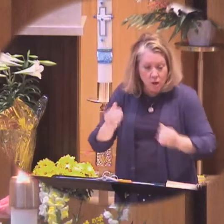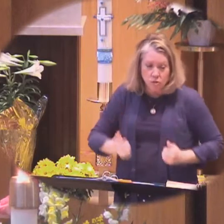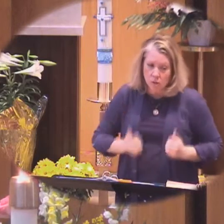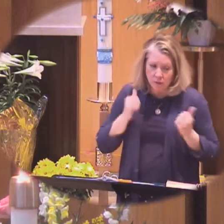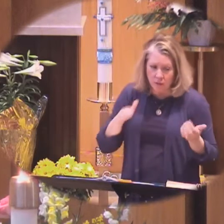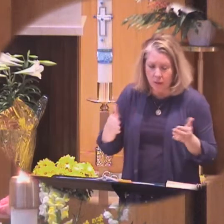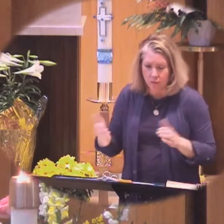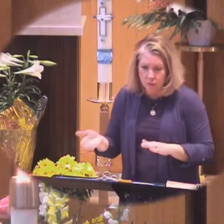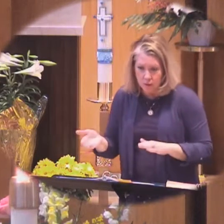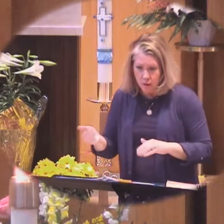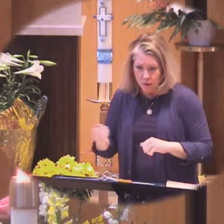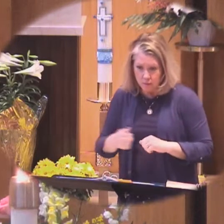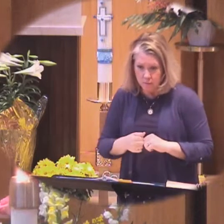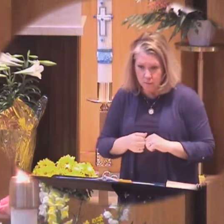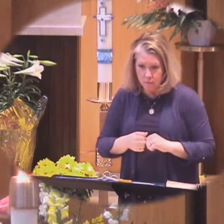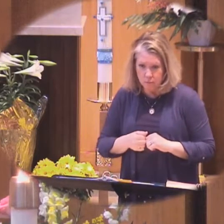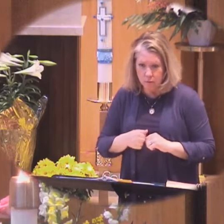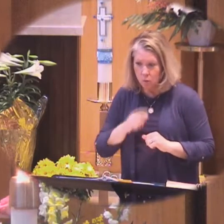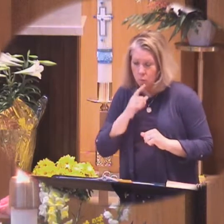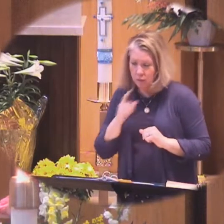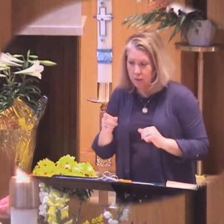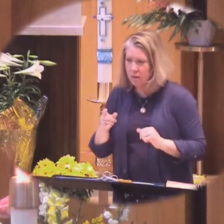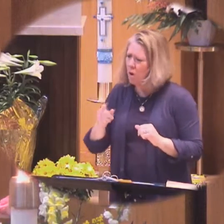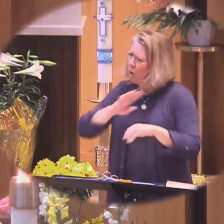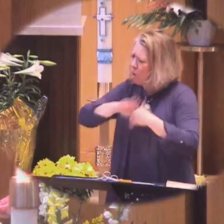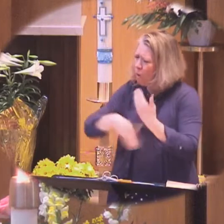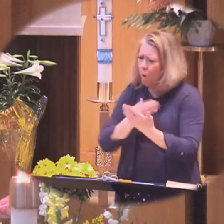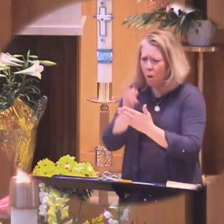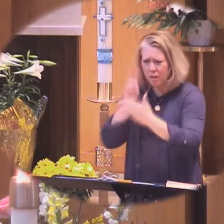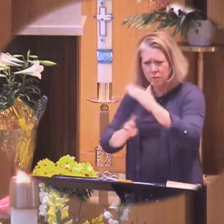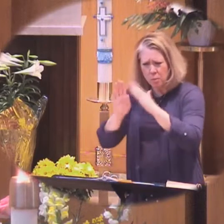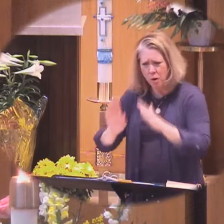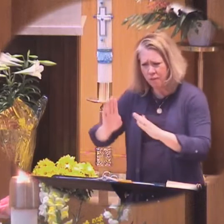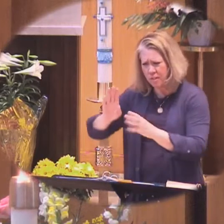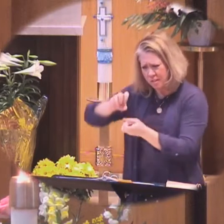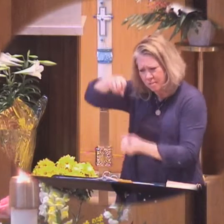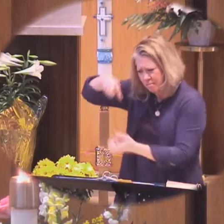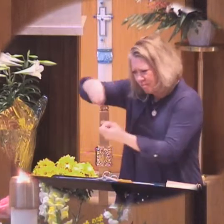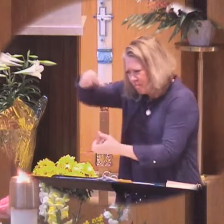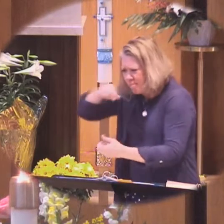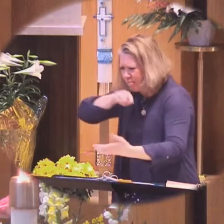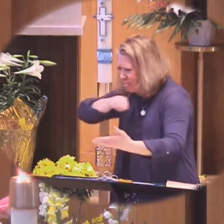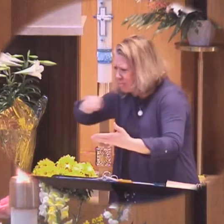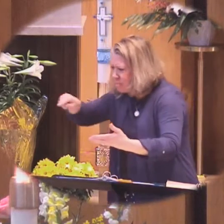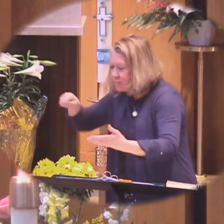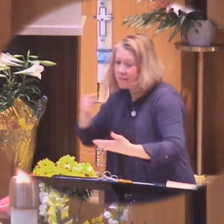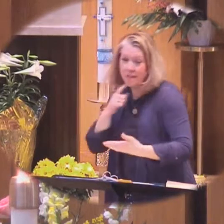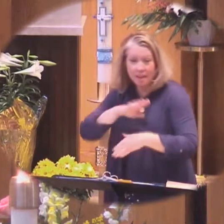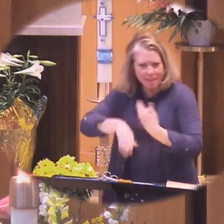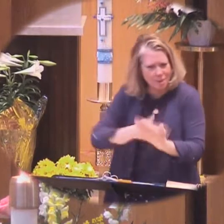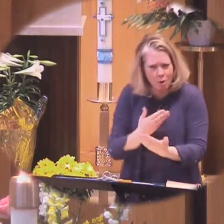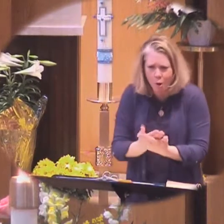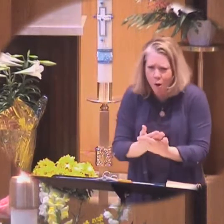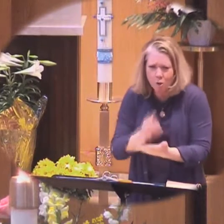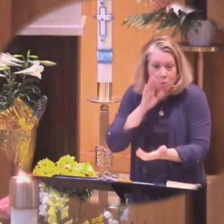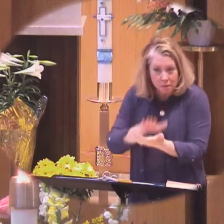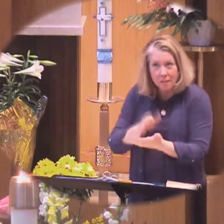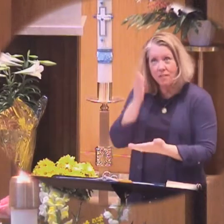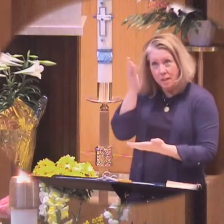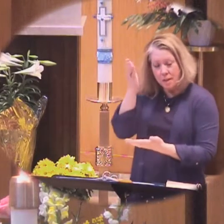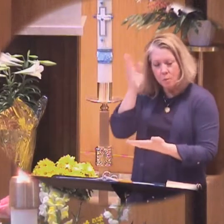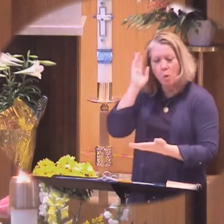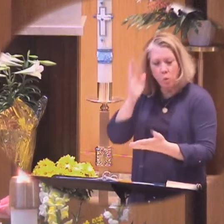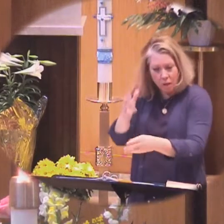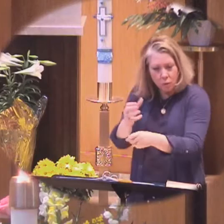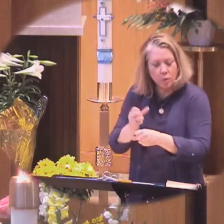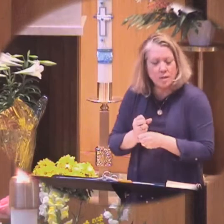To him, all the prophets bear witness that everyone who believes in him will receive forgiveness